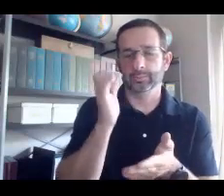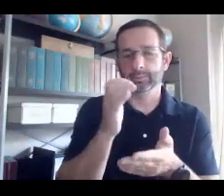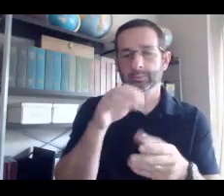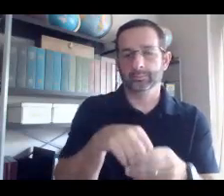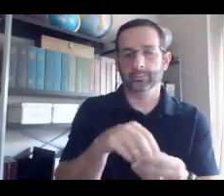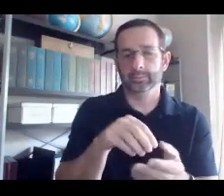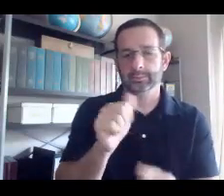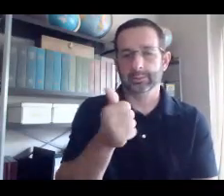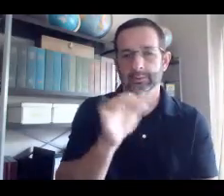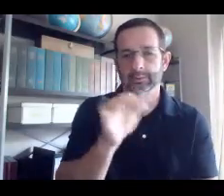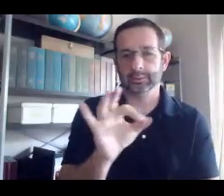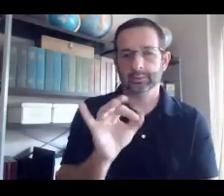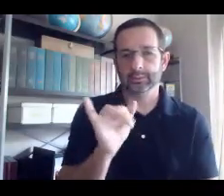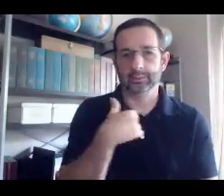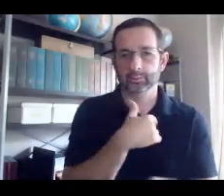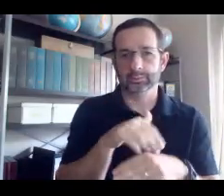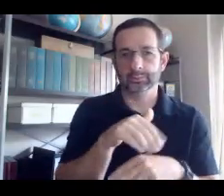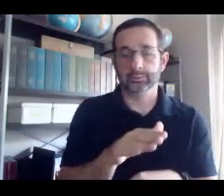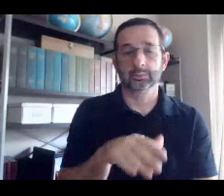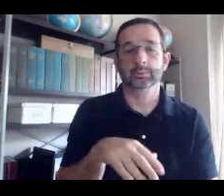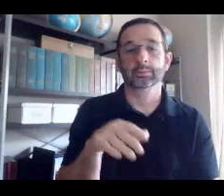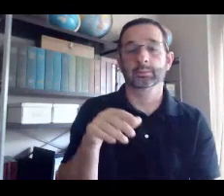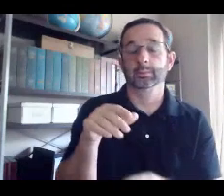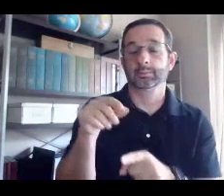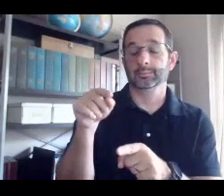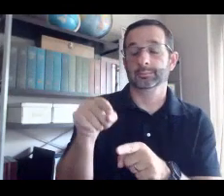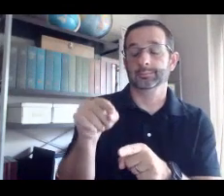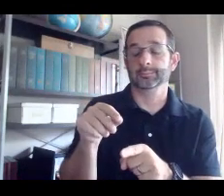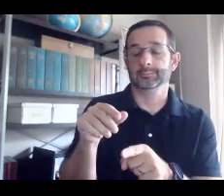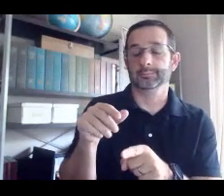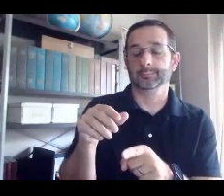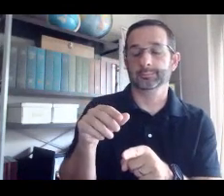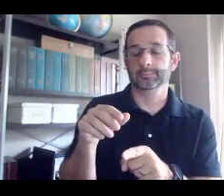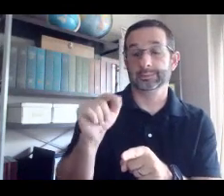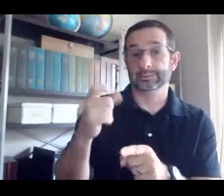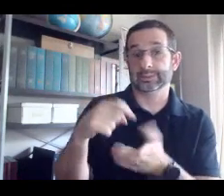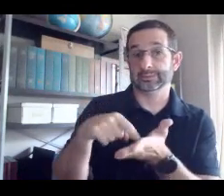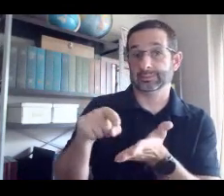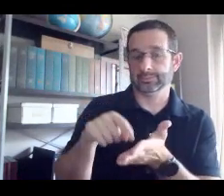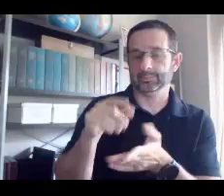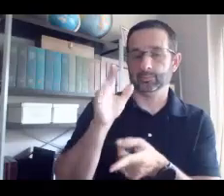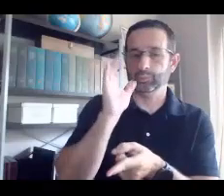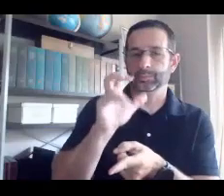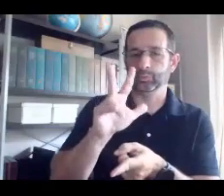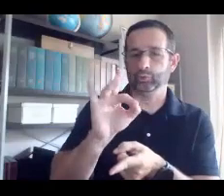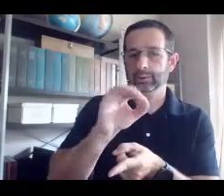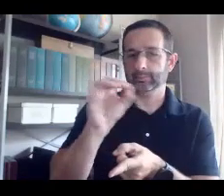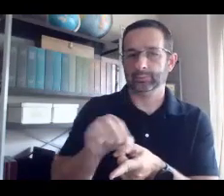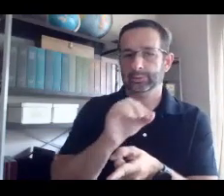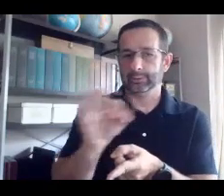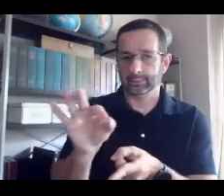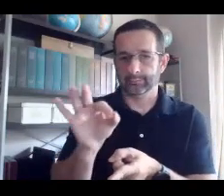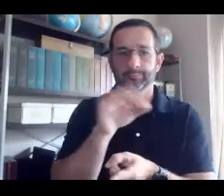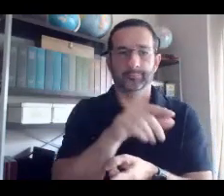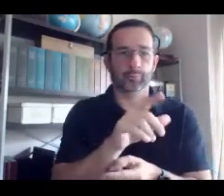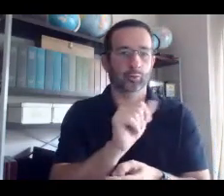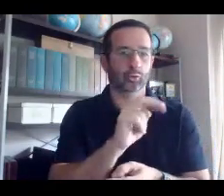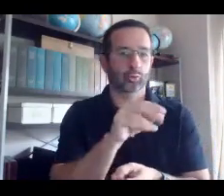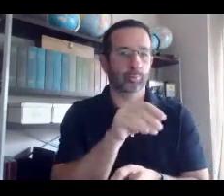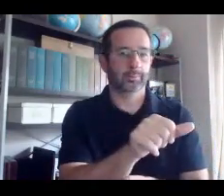All information for tax payments will be located in your 1099, again, that we will send out to all of you, and tax payments will